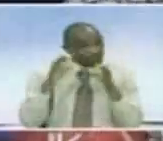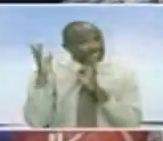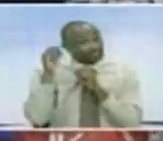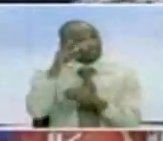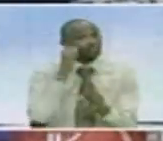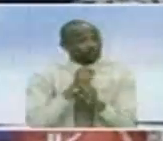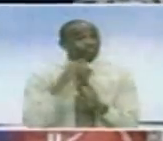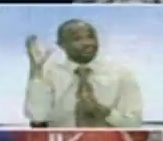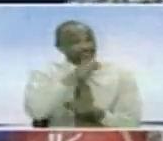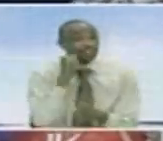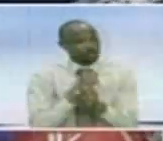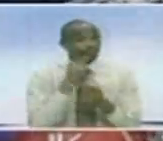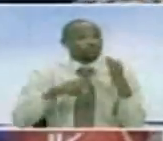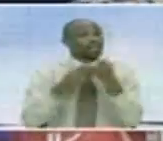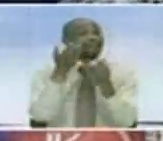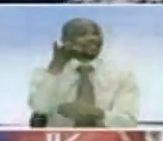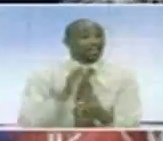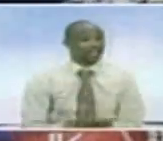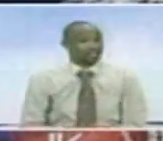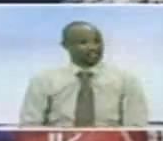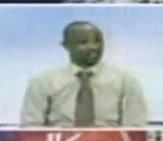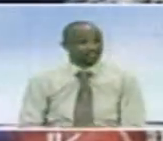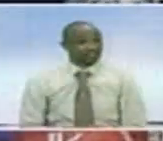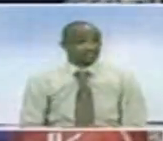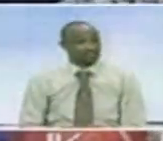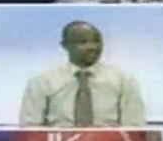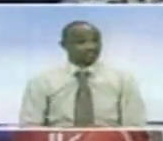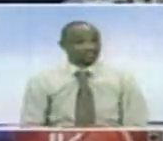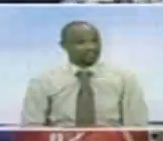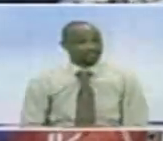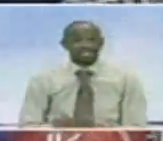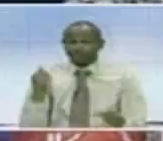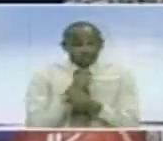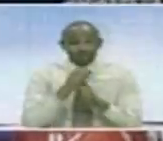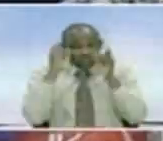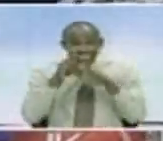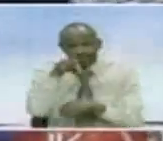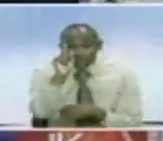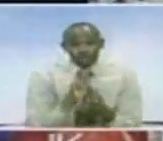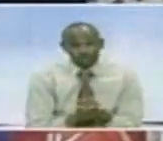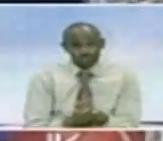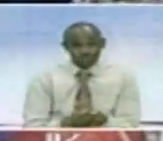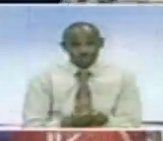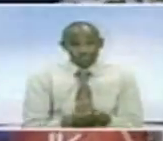and you miss going to work. You know what would happen on a normal day. I can't make decisions for people.